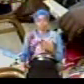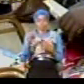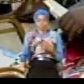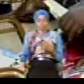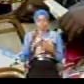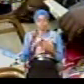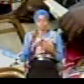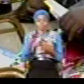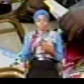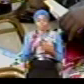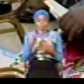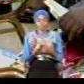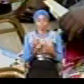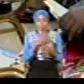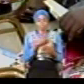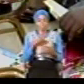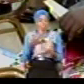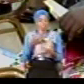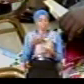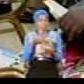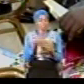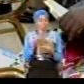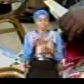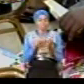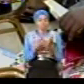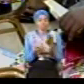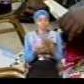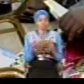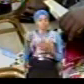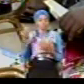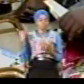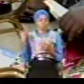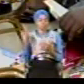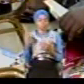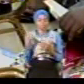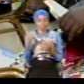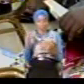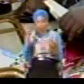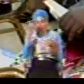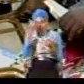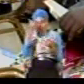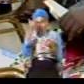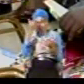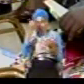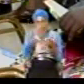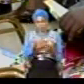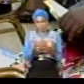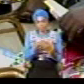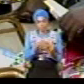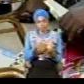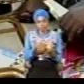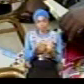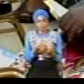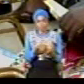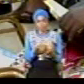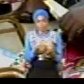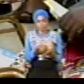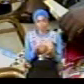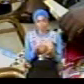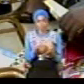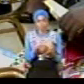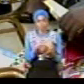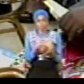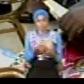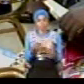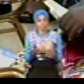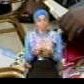helpless, he was weak, but he lifted his hand to the Lord. He laid his hand upon himself, according to the instruction